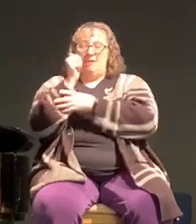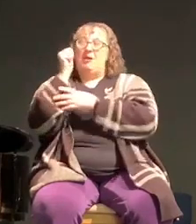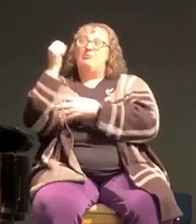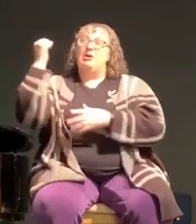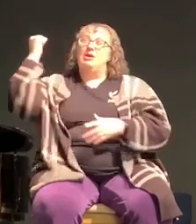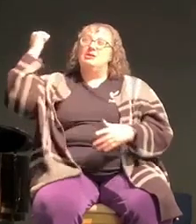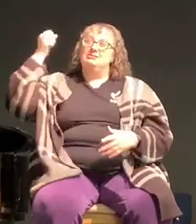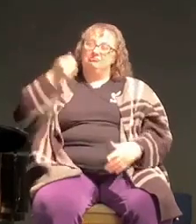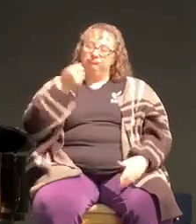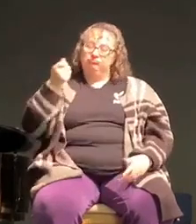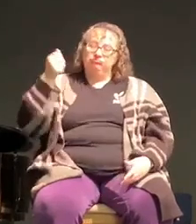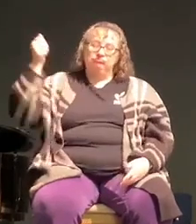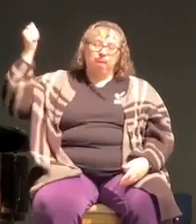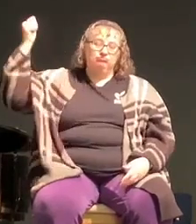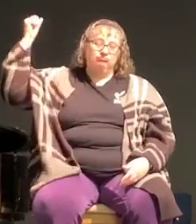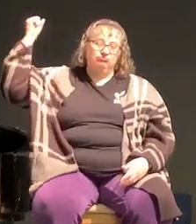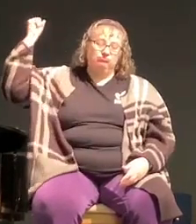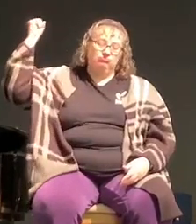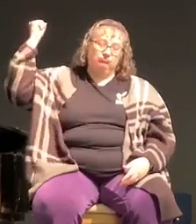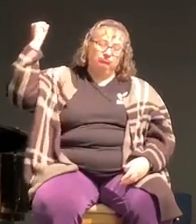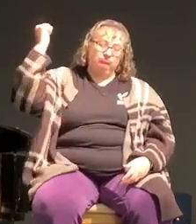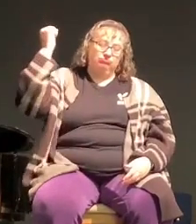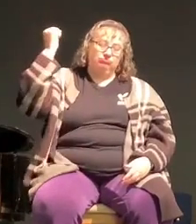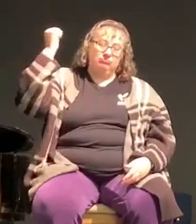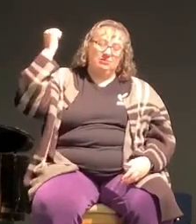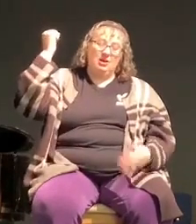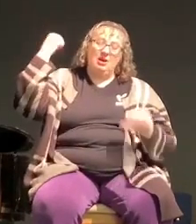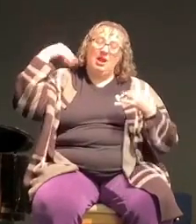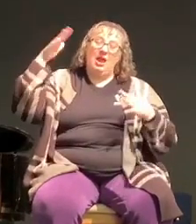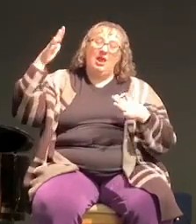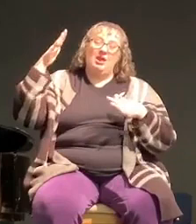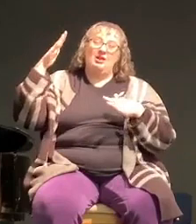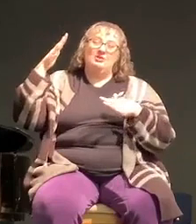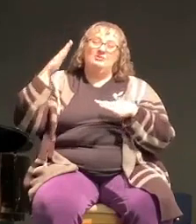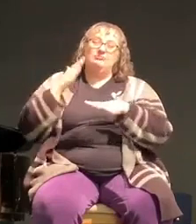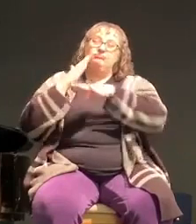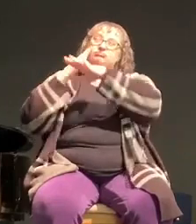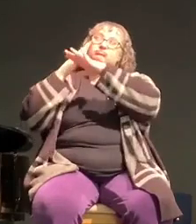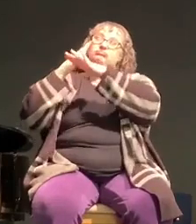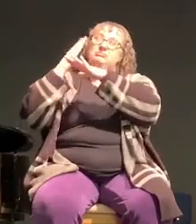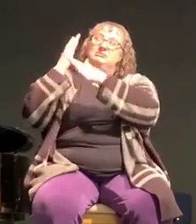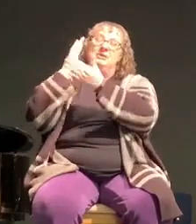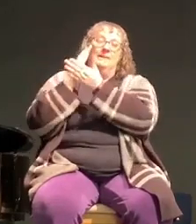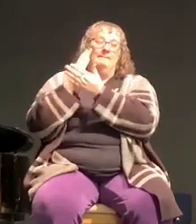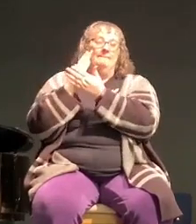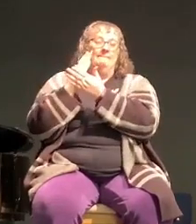air to strike. And then an angel intervenes and tells him to stop.